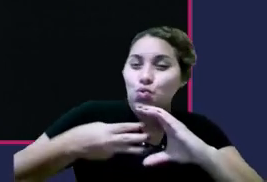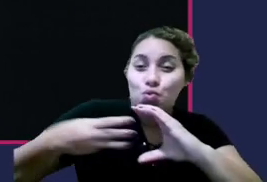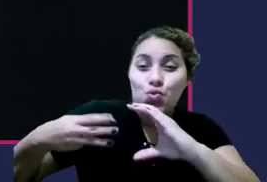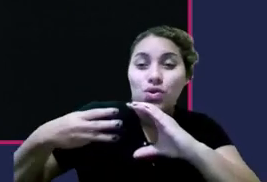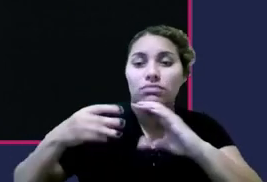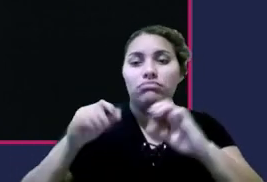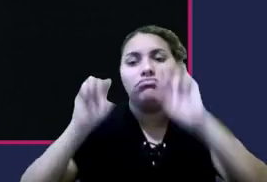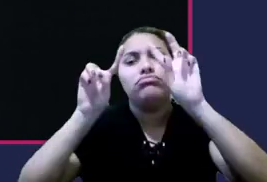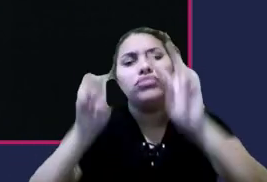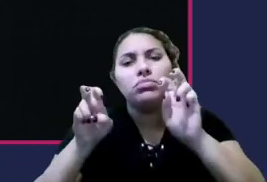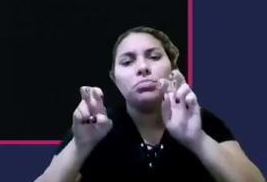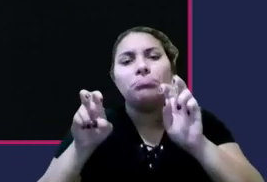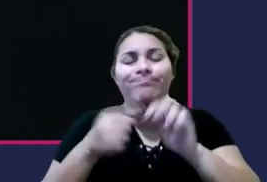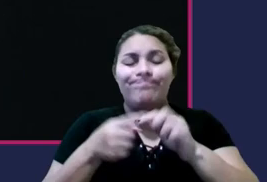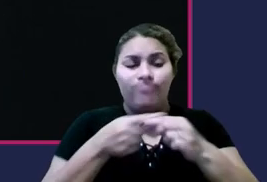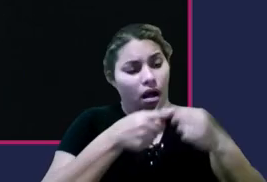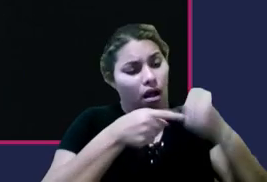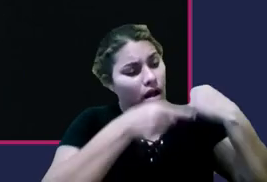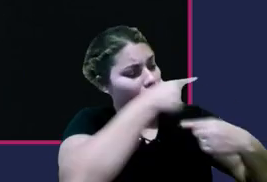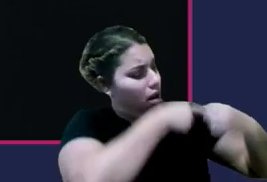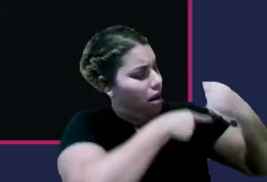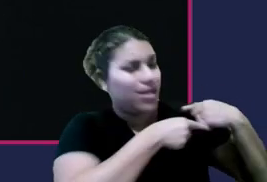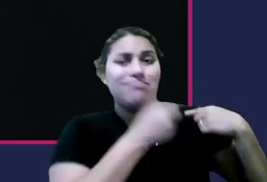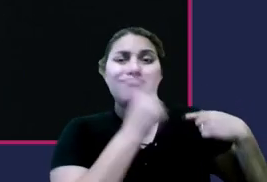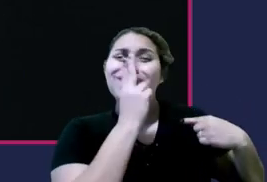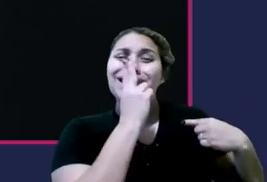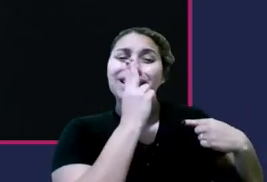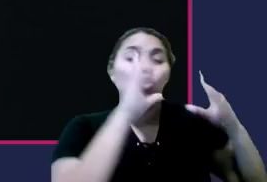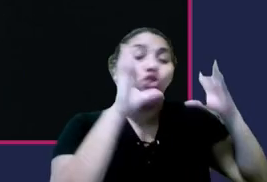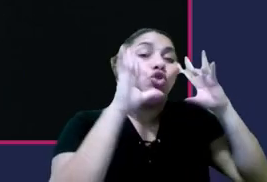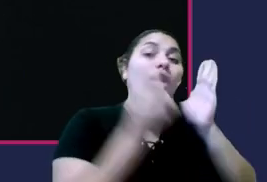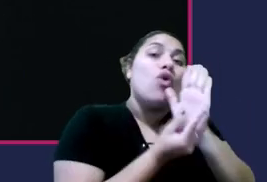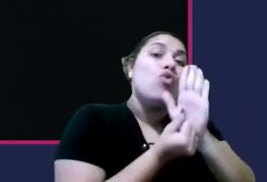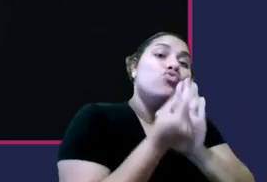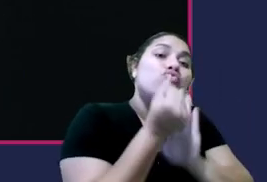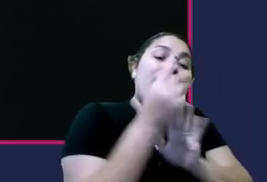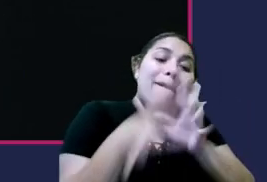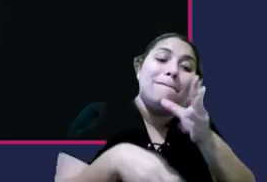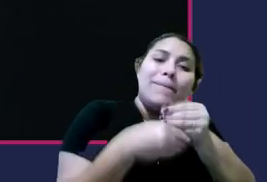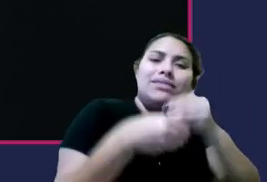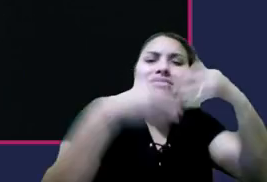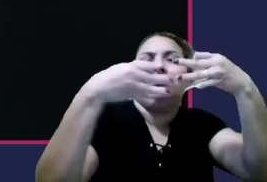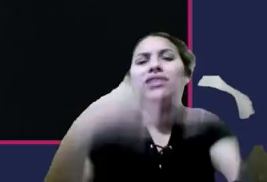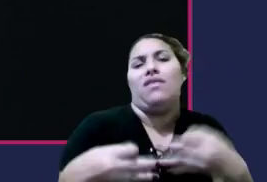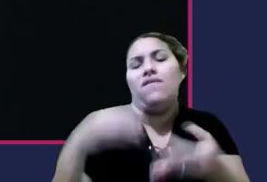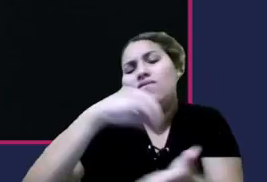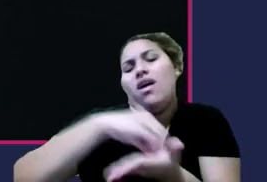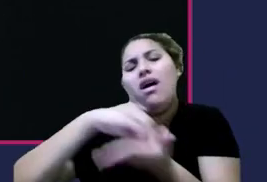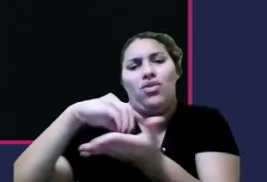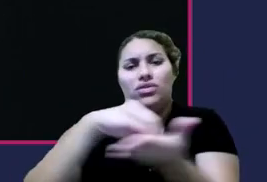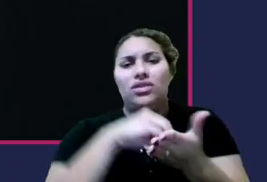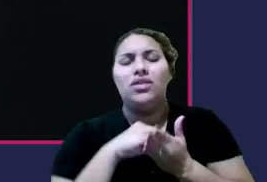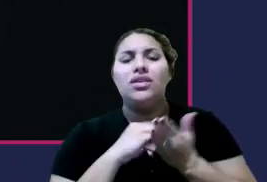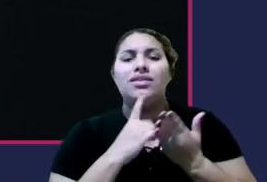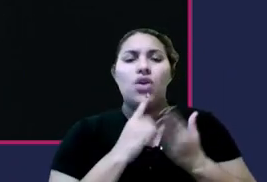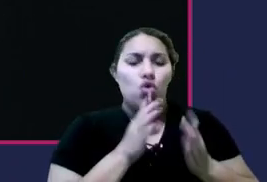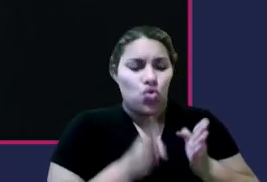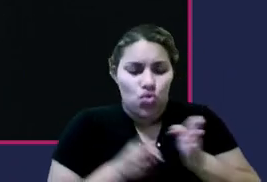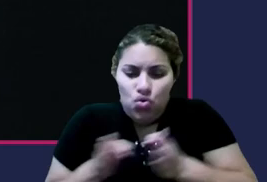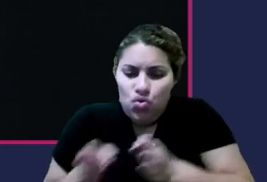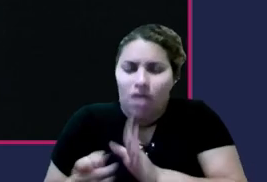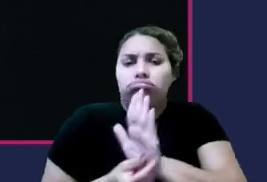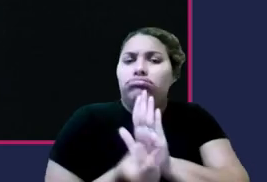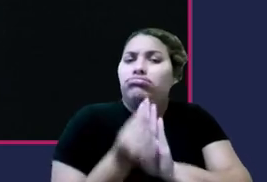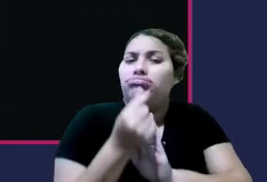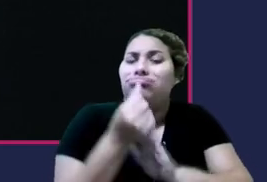rare disease, they happen due to the lack of a budget solution. We still don't